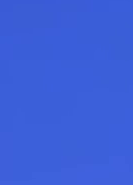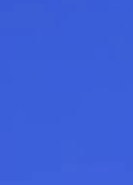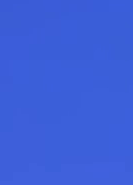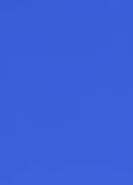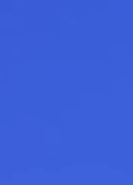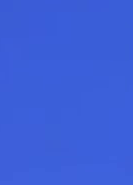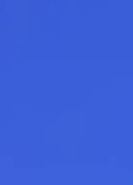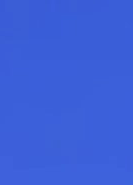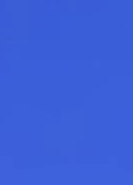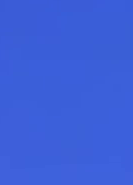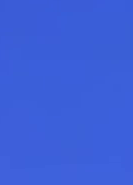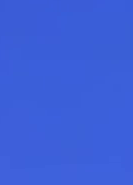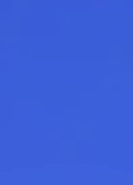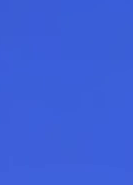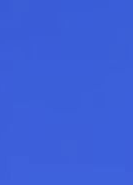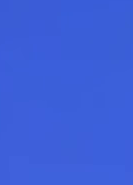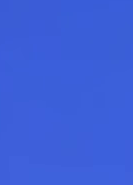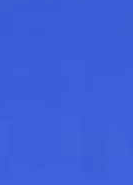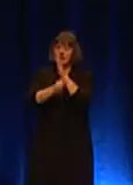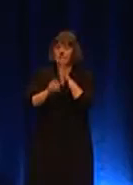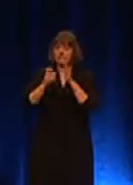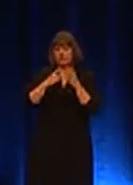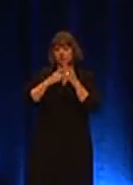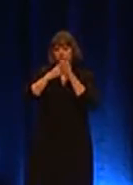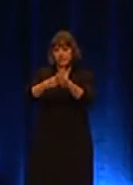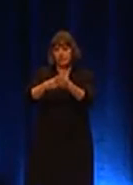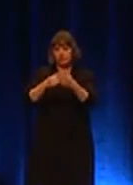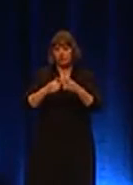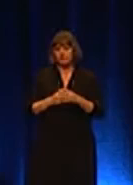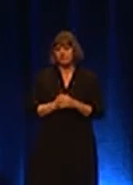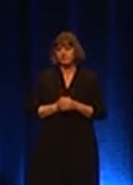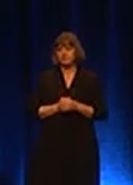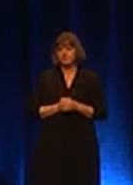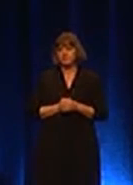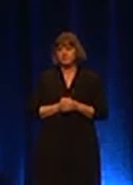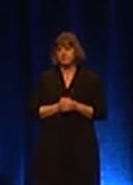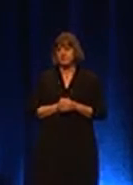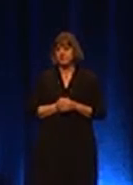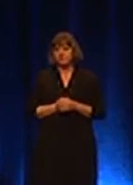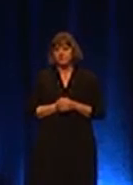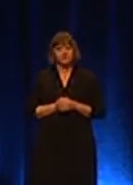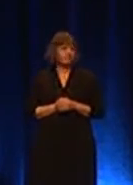you to pass this resolution. Thanks very much, Gavin.